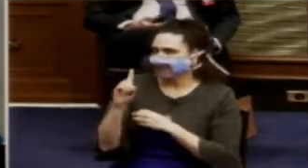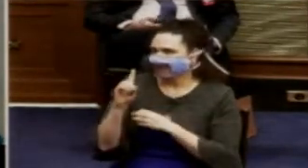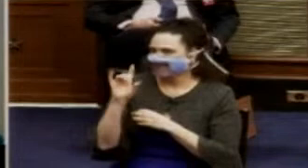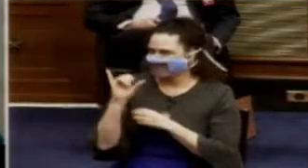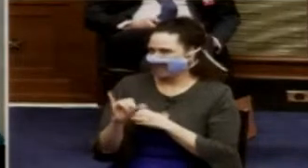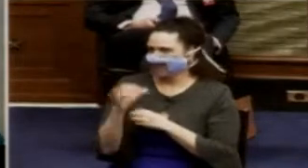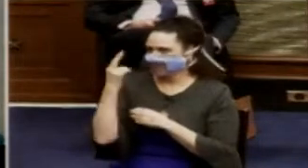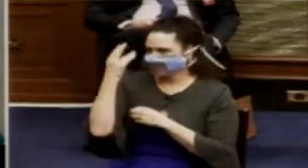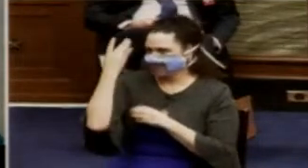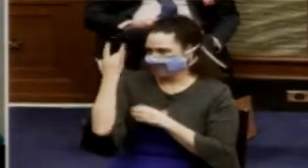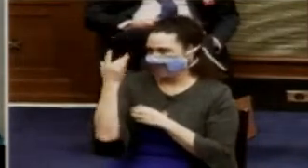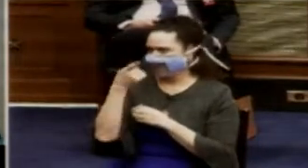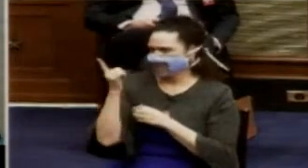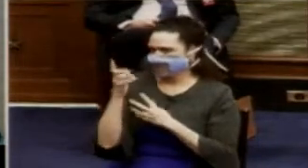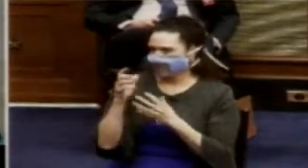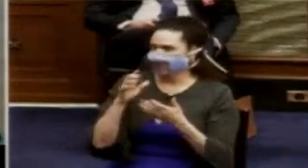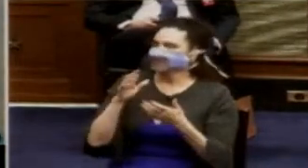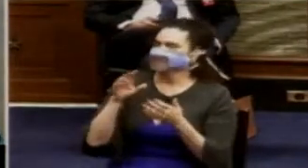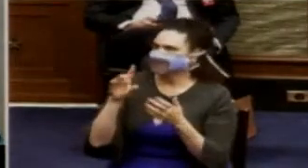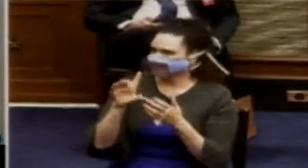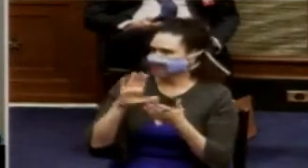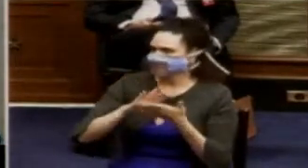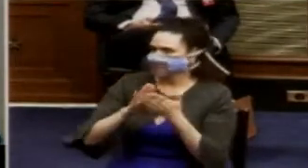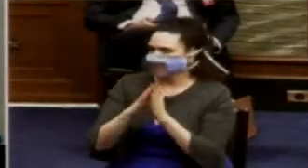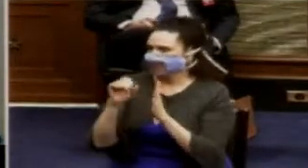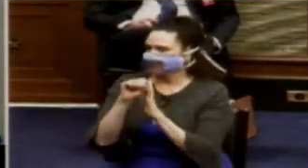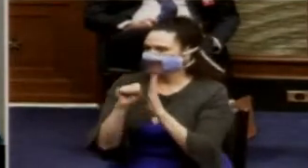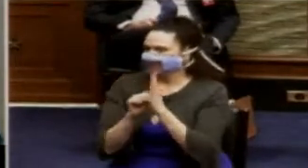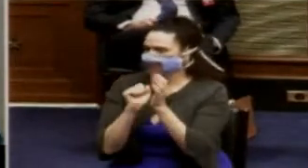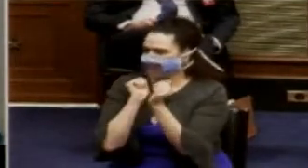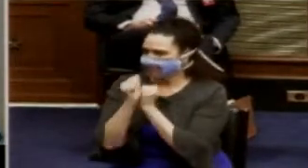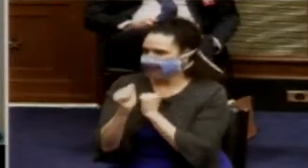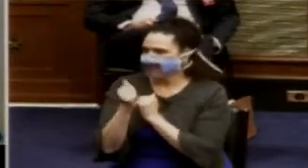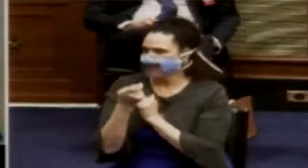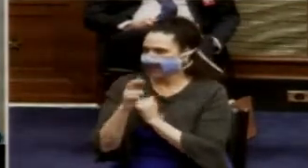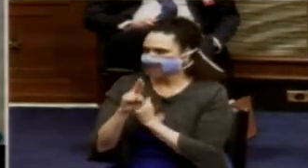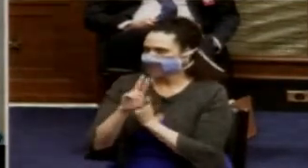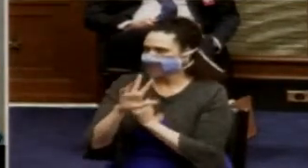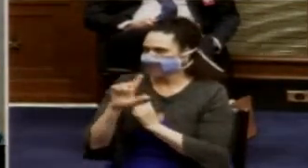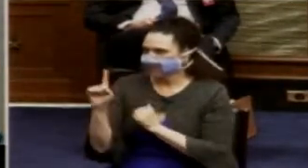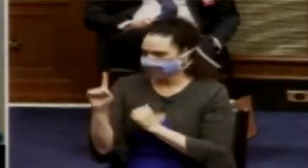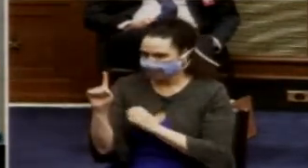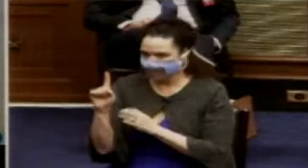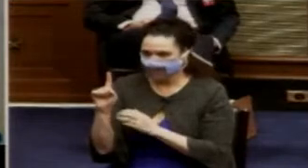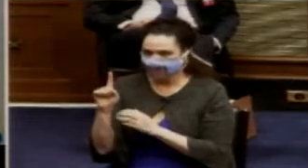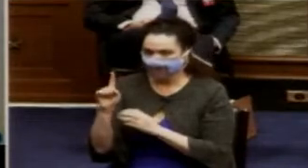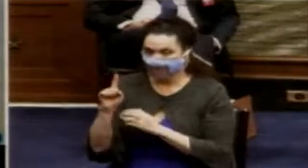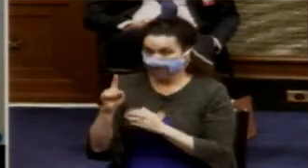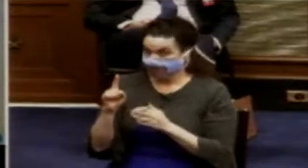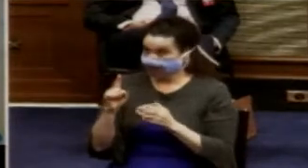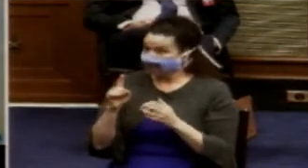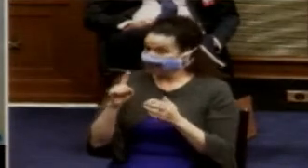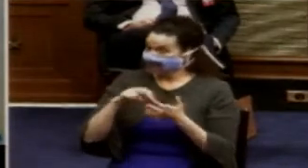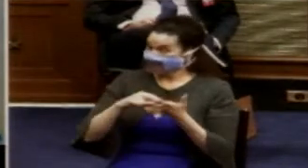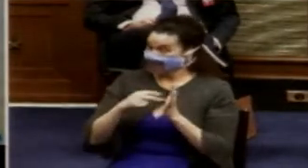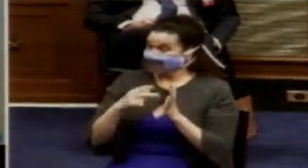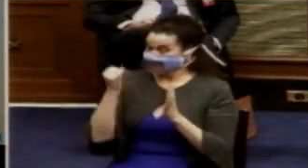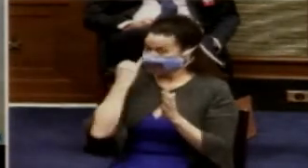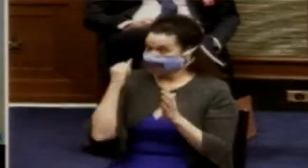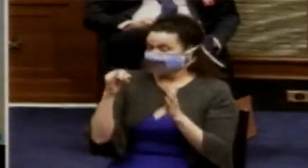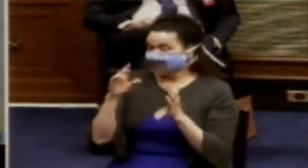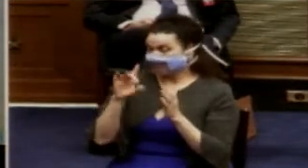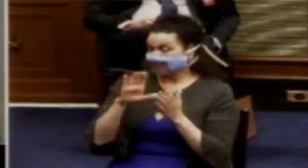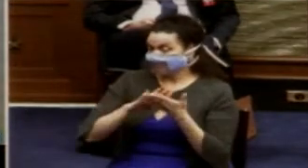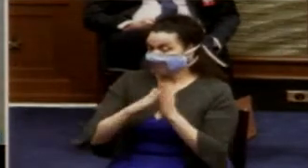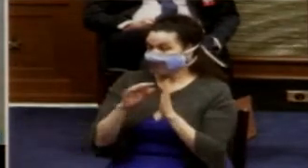as H.R. 1 to nationalize our elections, then moving to add 2 additional Democrats to the Senate